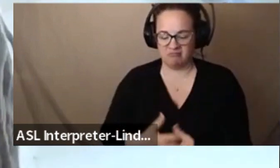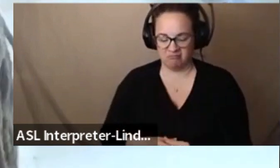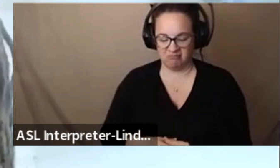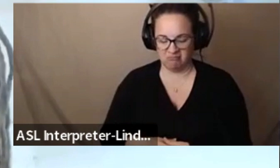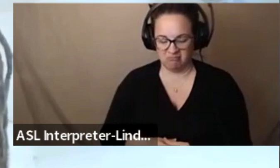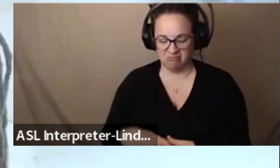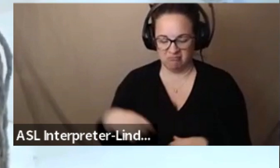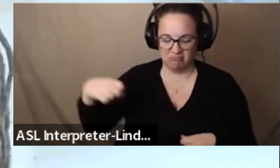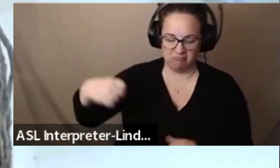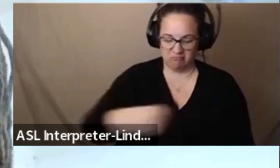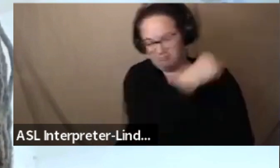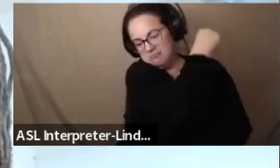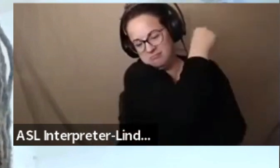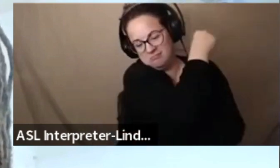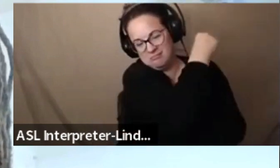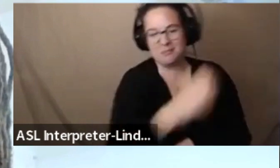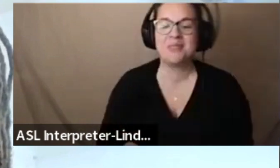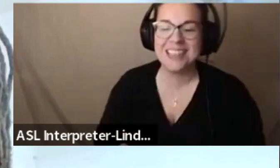I think